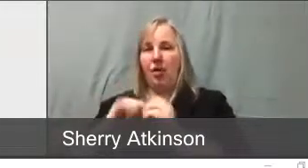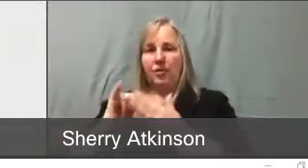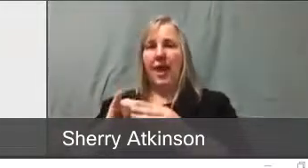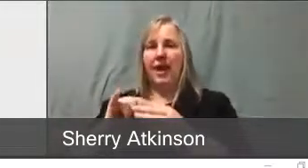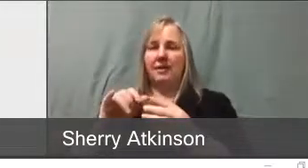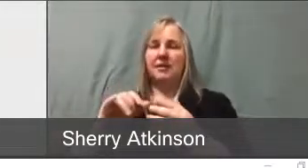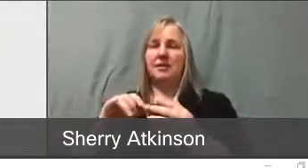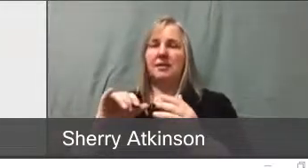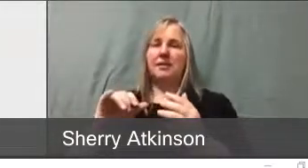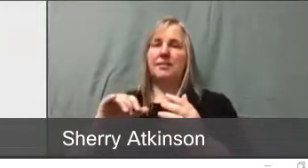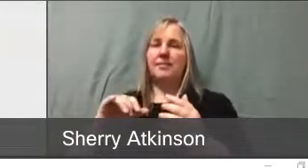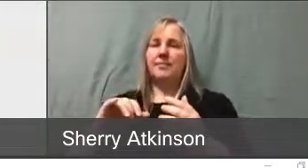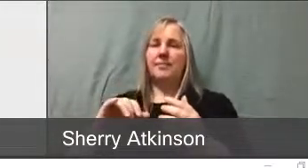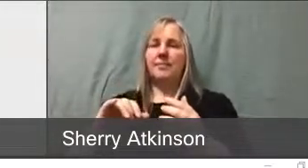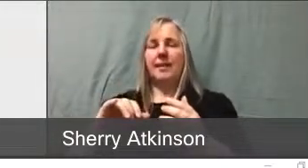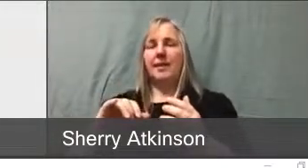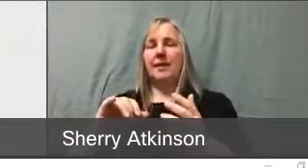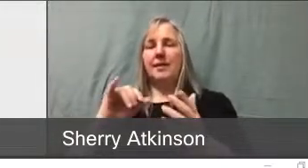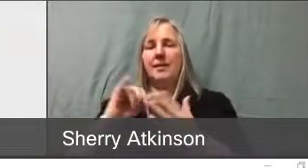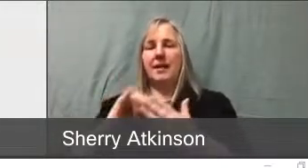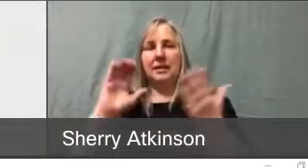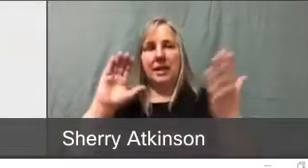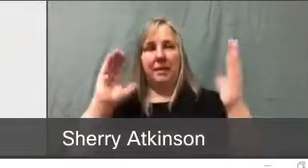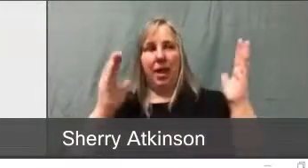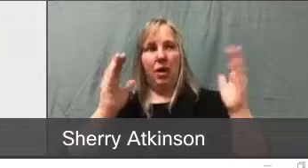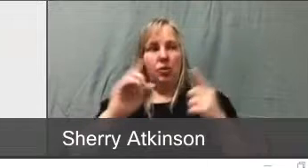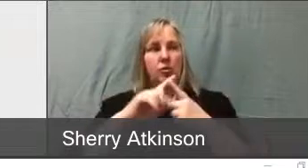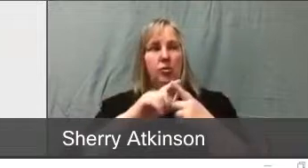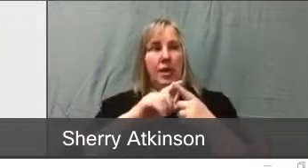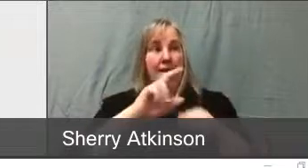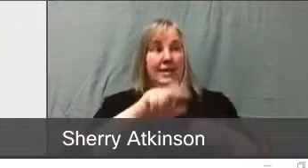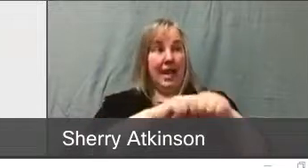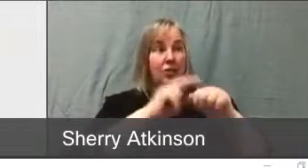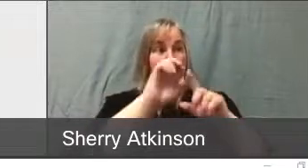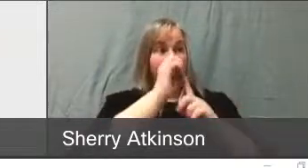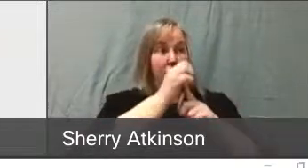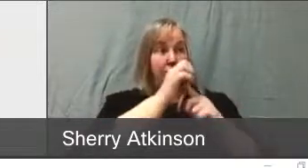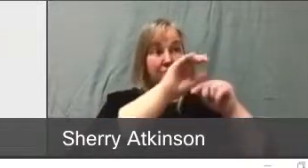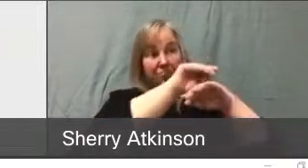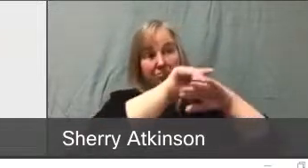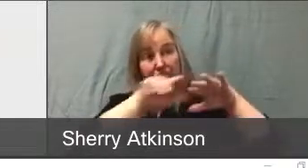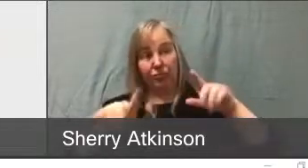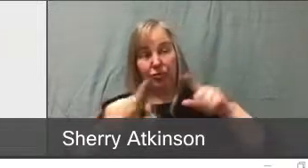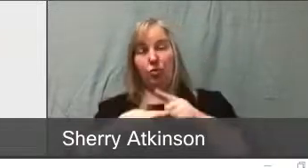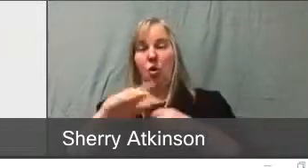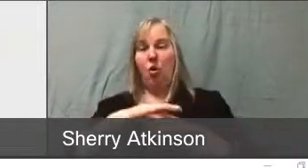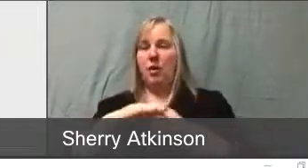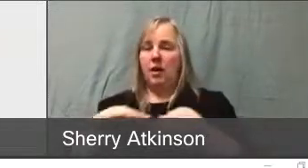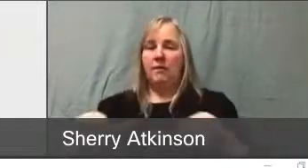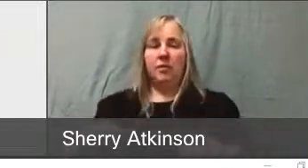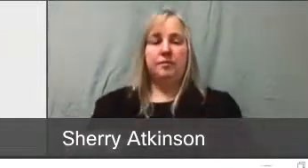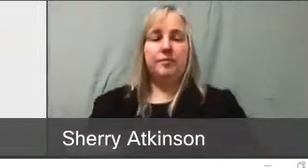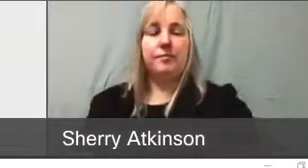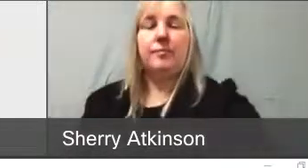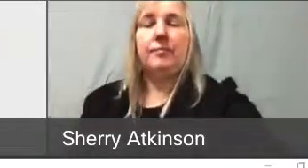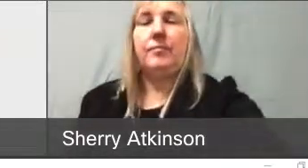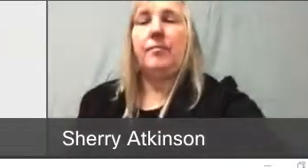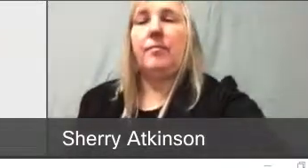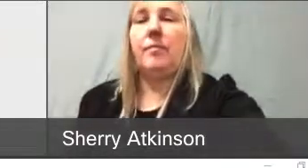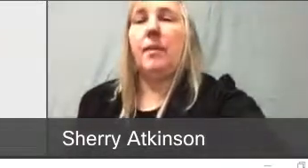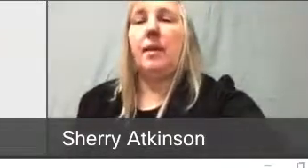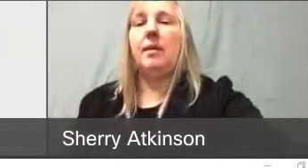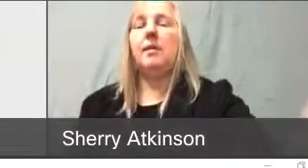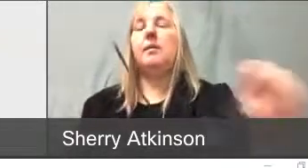national environment to here at the local level. Second bullet point, our economy was shaped by things